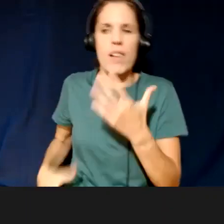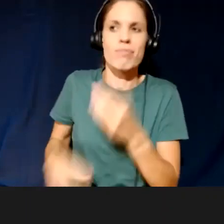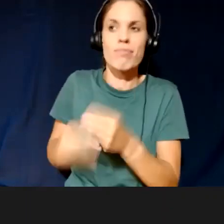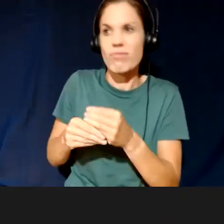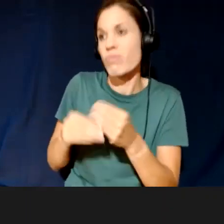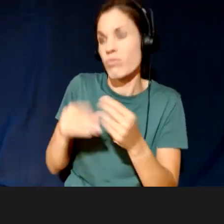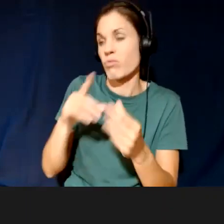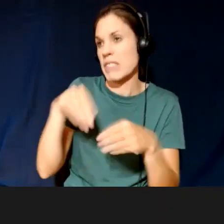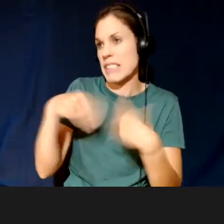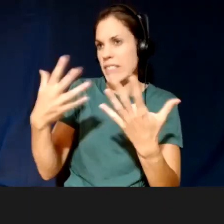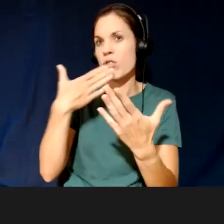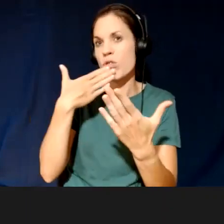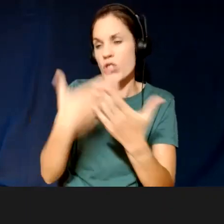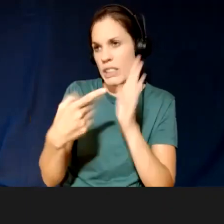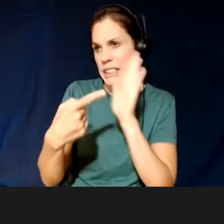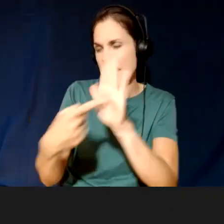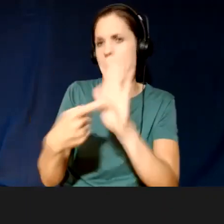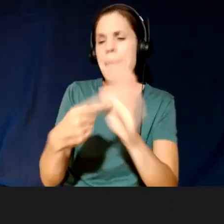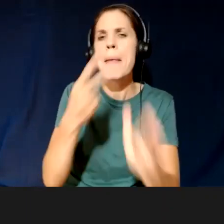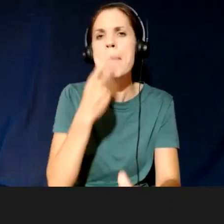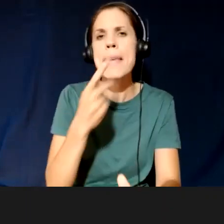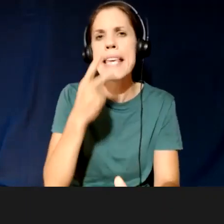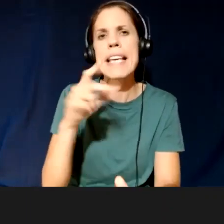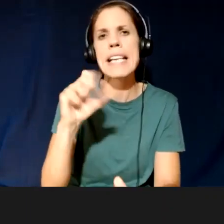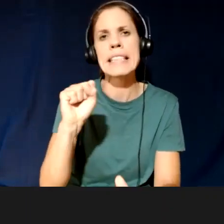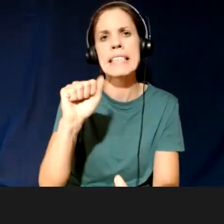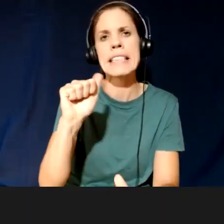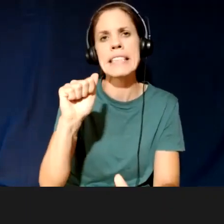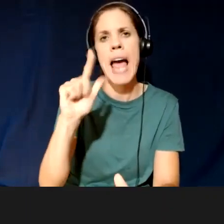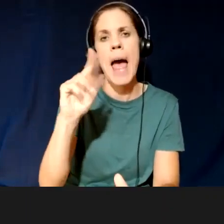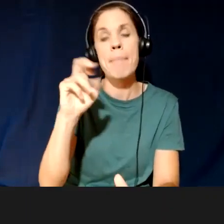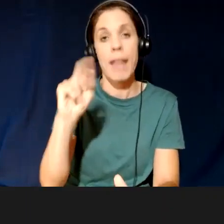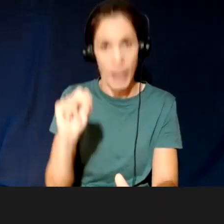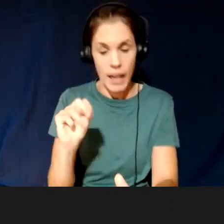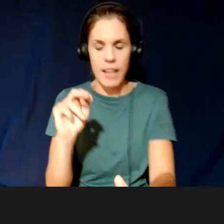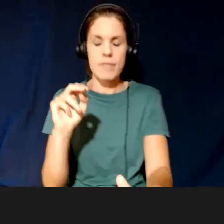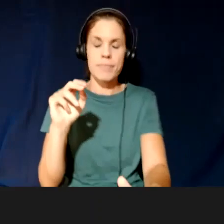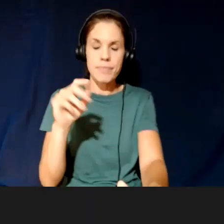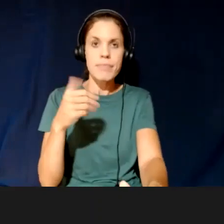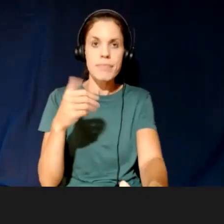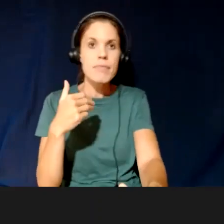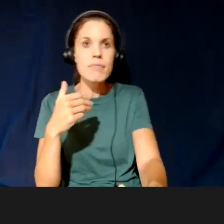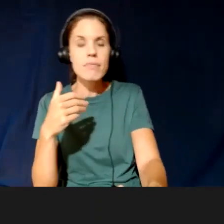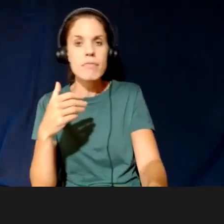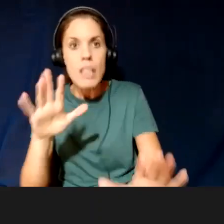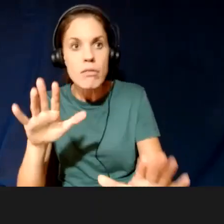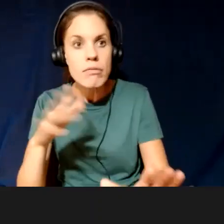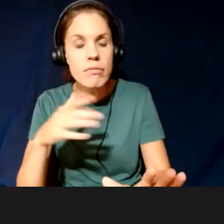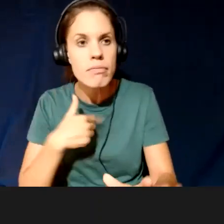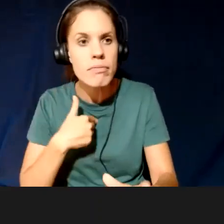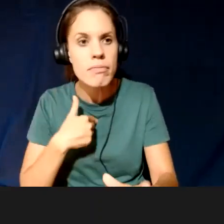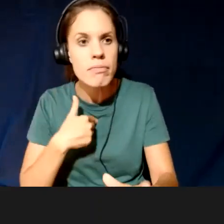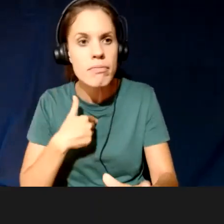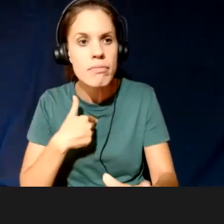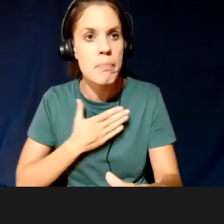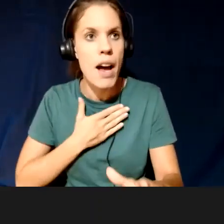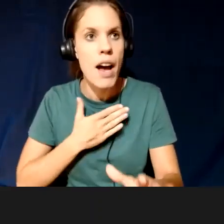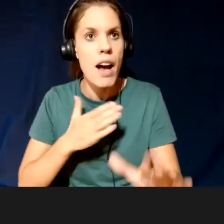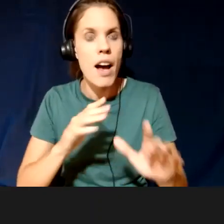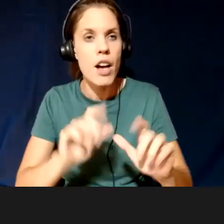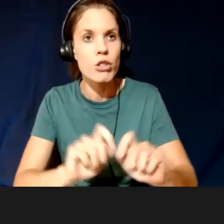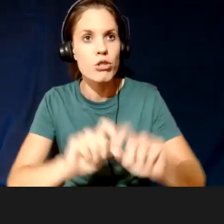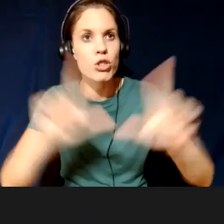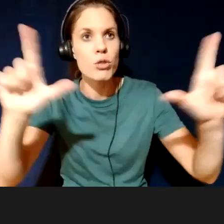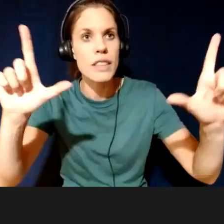at pink salmon. They had 32 years of, oh, did I stop sharing? You